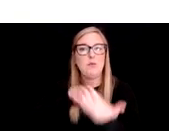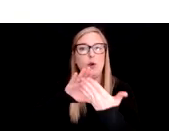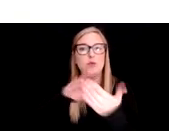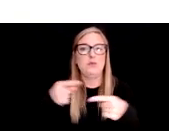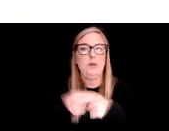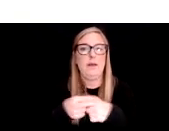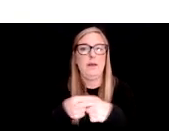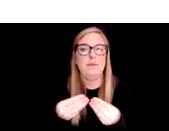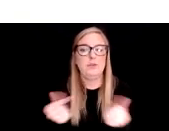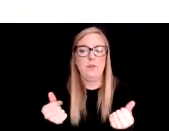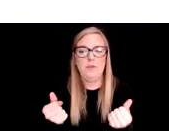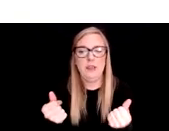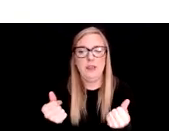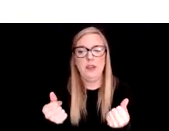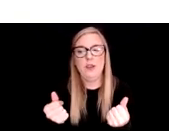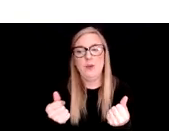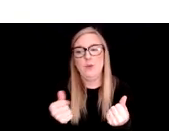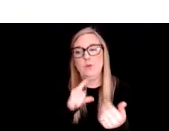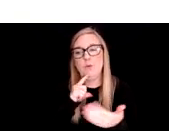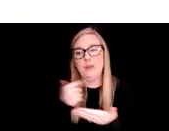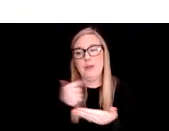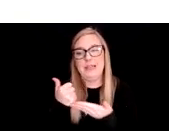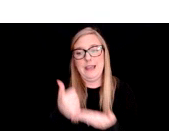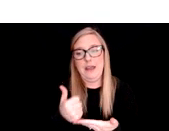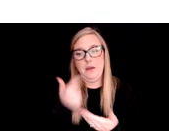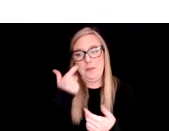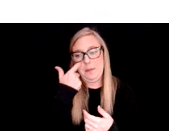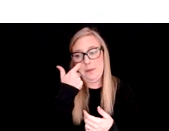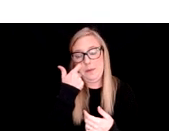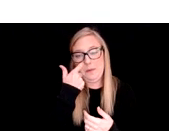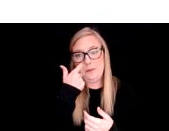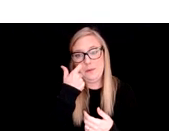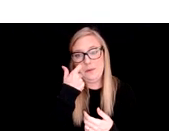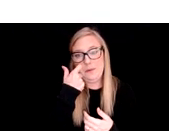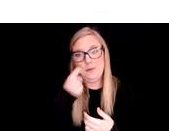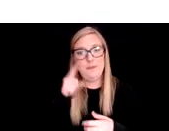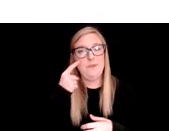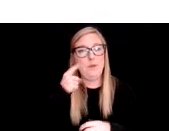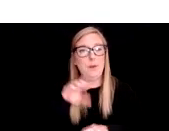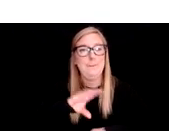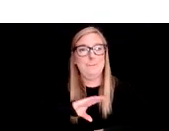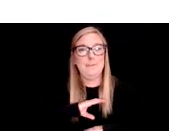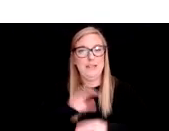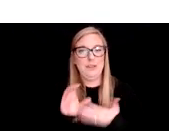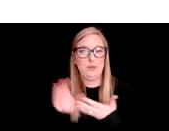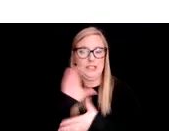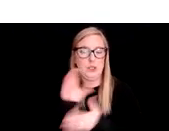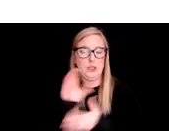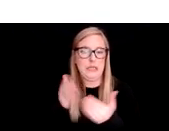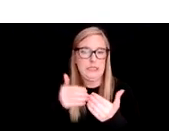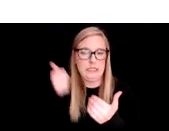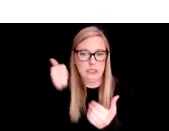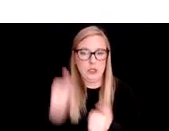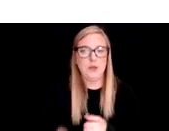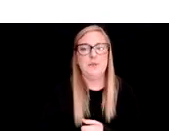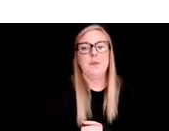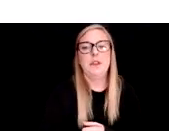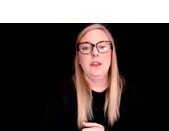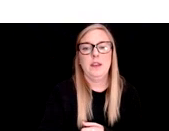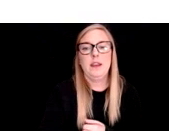help clear the way for making, meeting the criteria here easier. And then the last thing